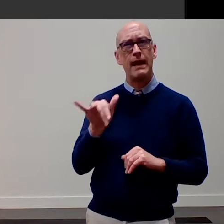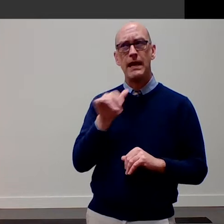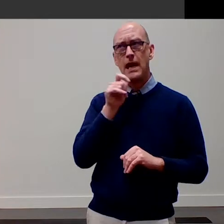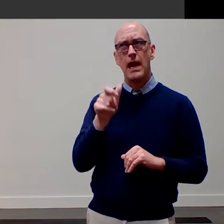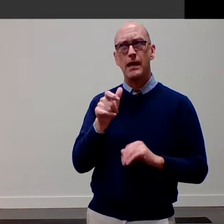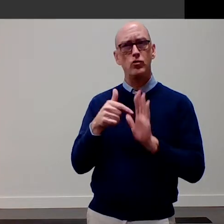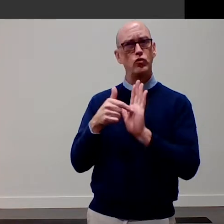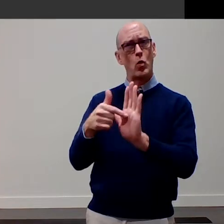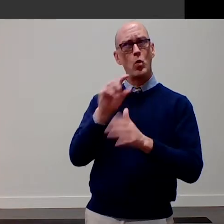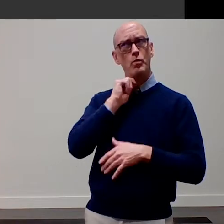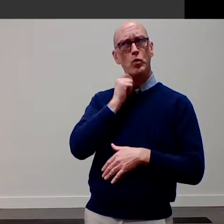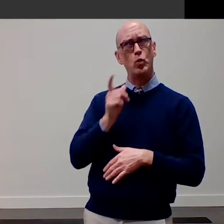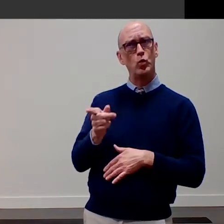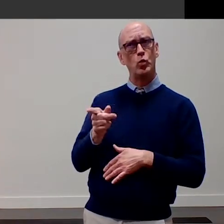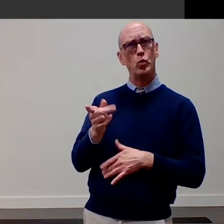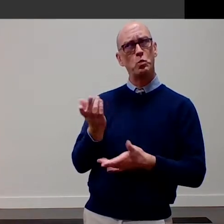Miss.